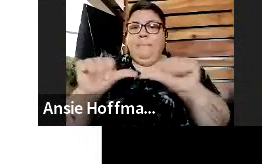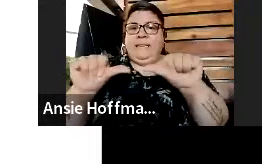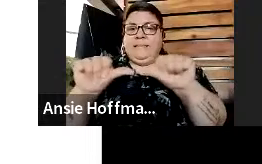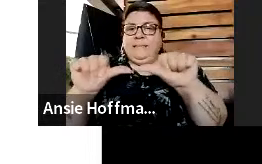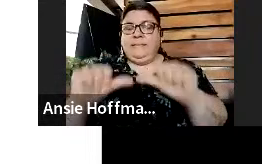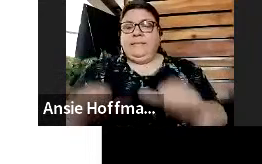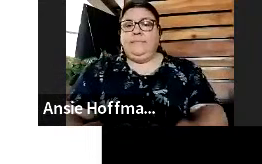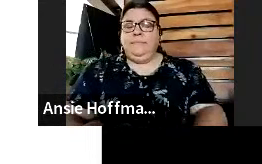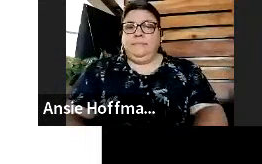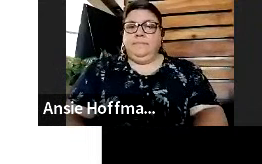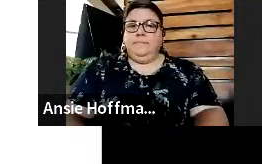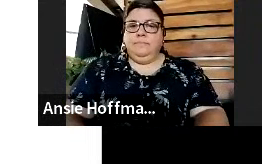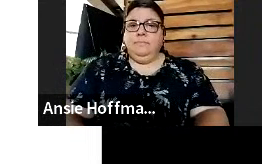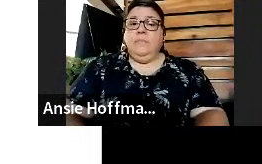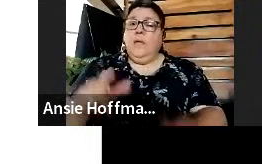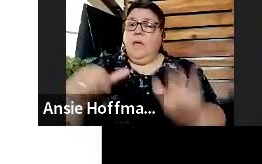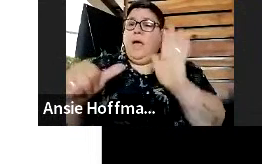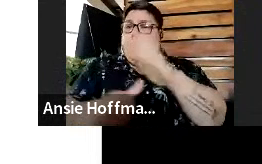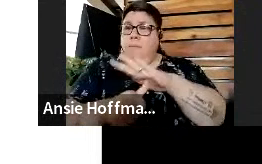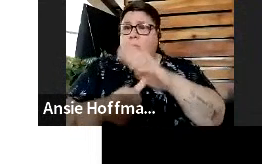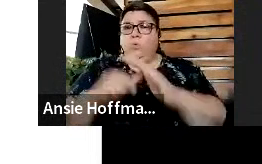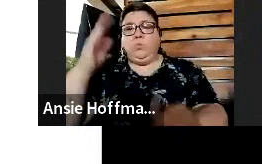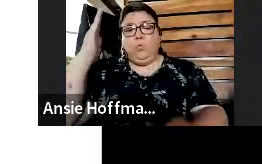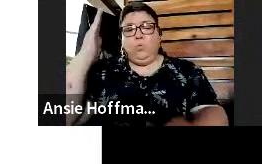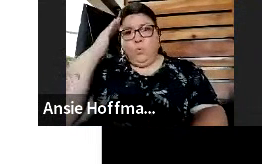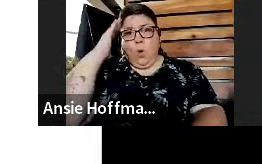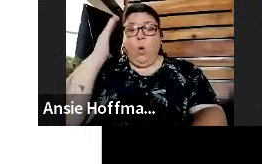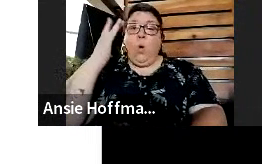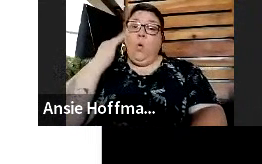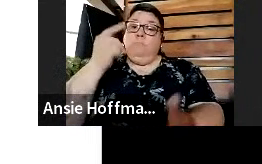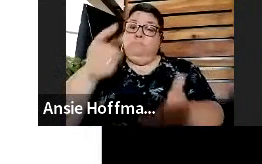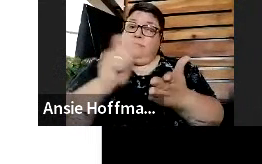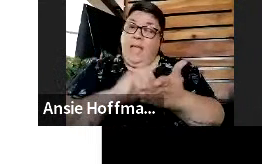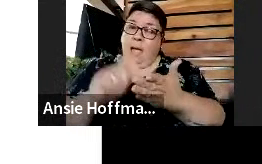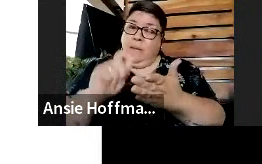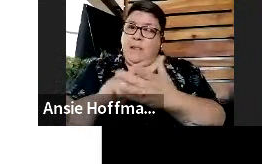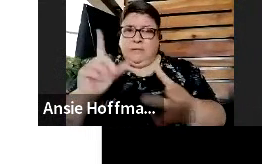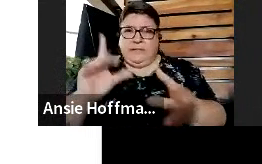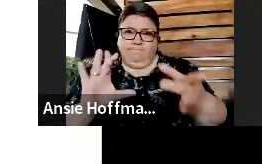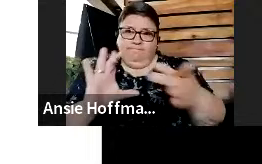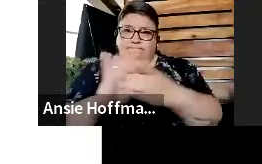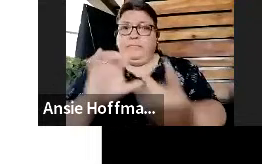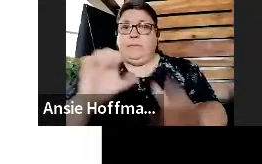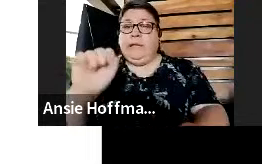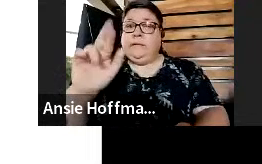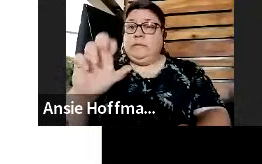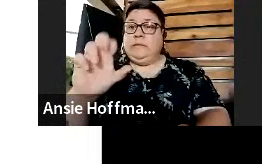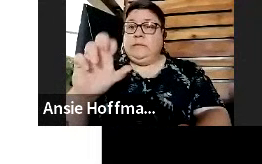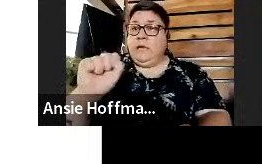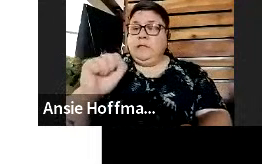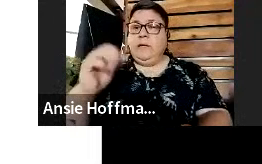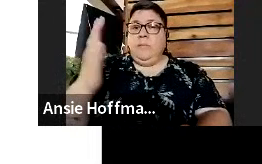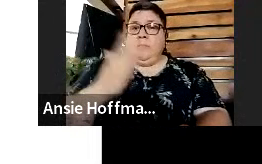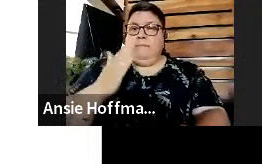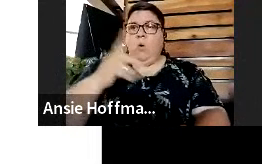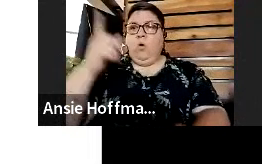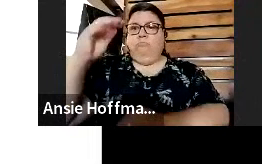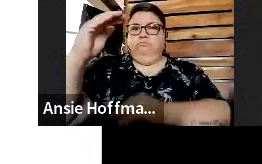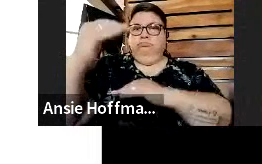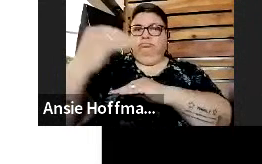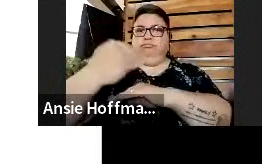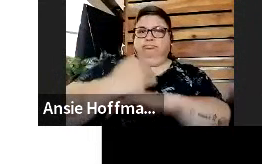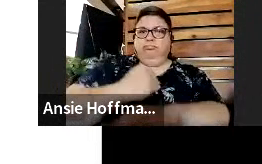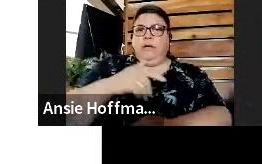to note, ladies and gentlemen, that the application must reach SARS prior to the importation of the first consignment, and it